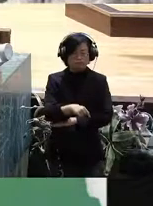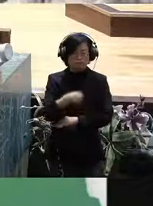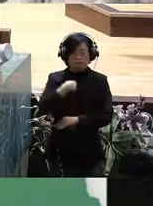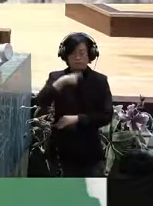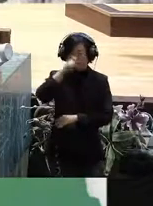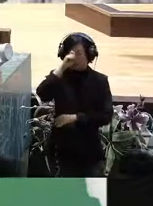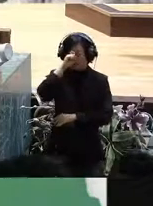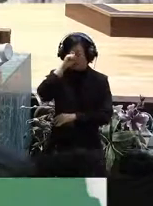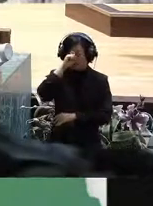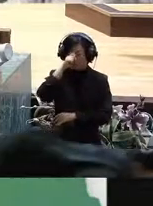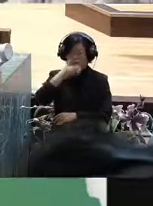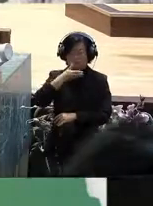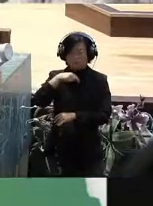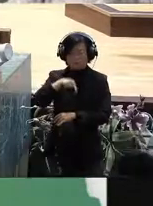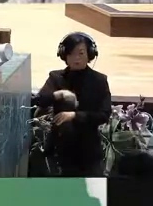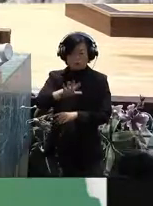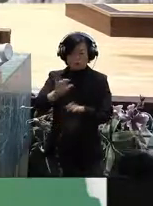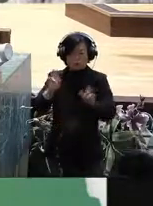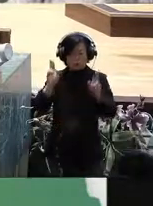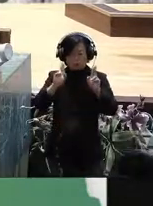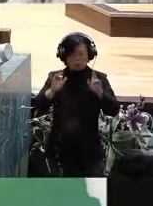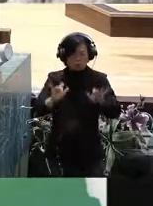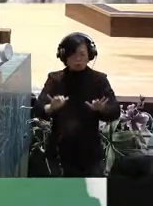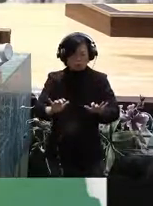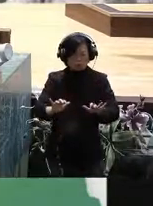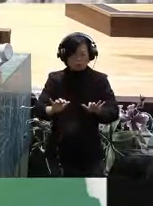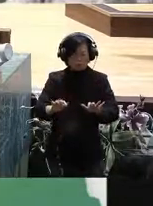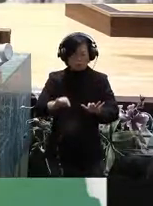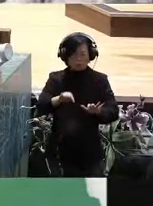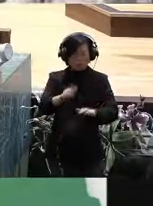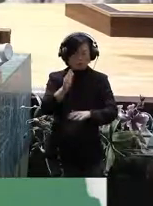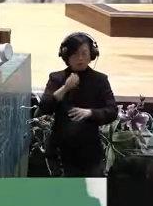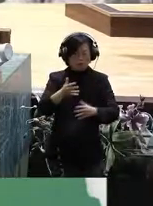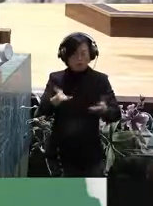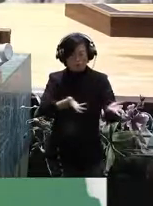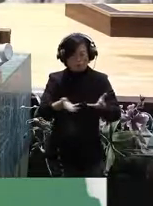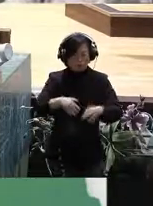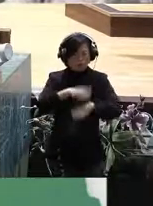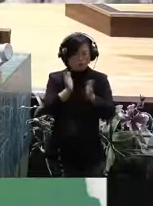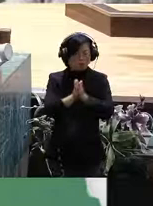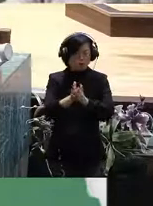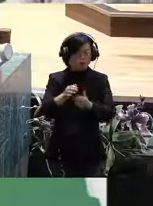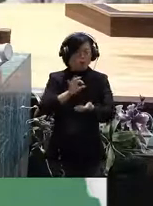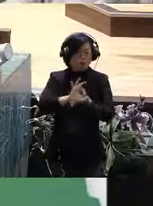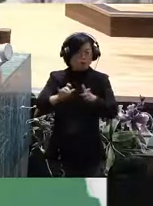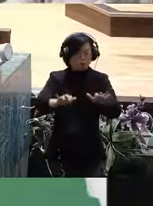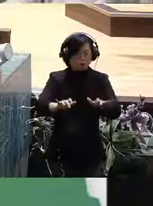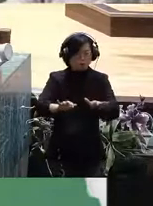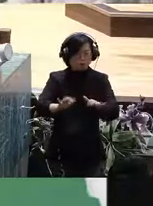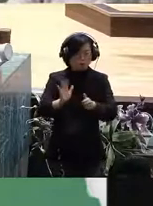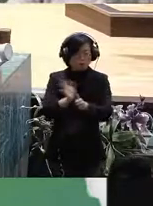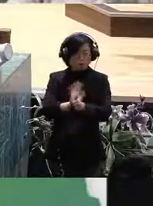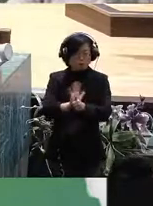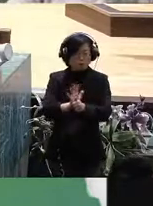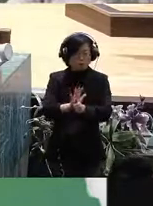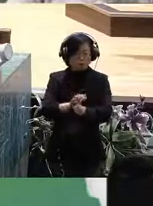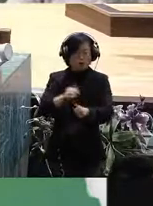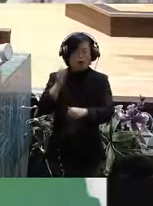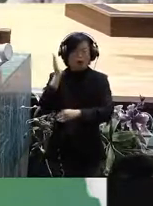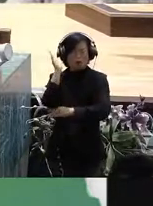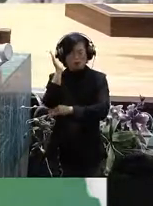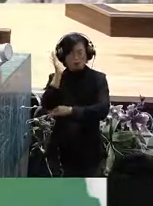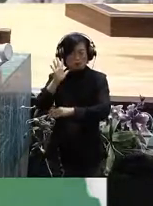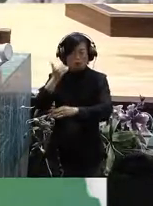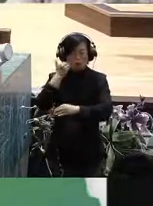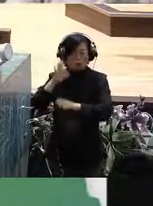improving government efficiency, using digital technologies, and empowering citizens to work with the government to create